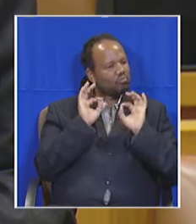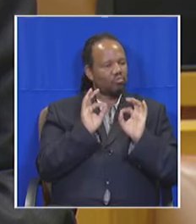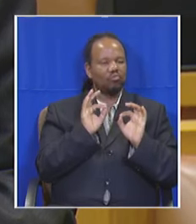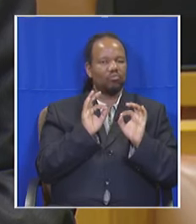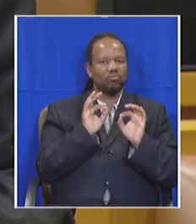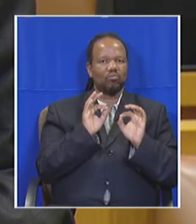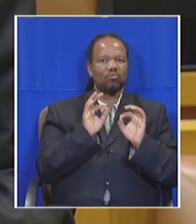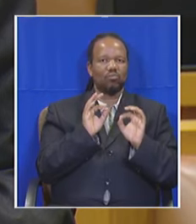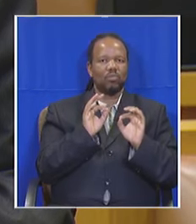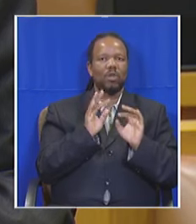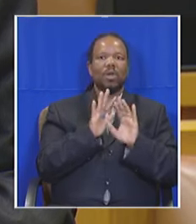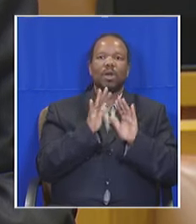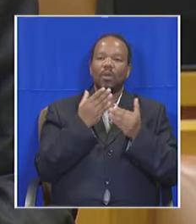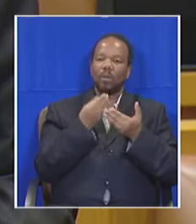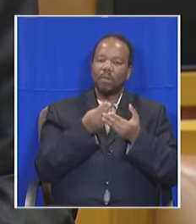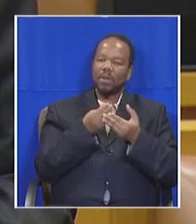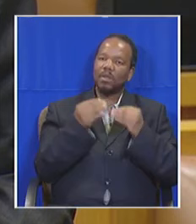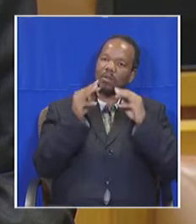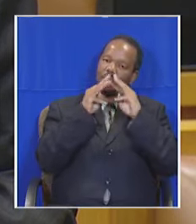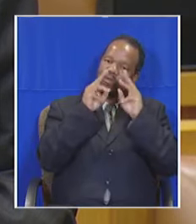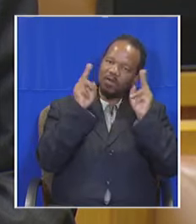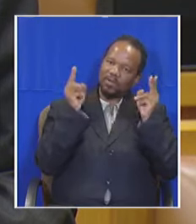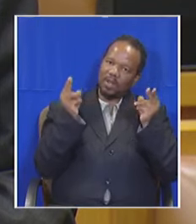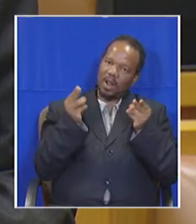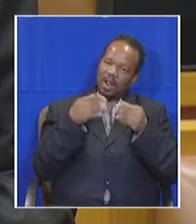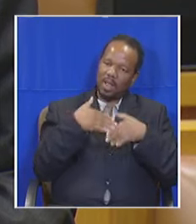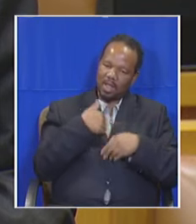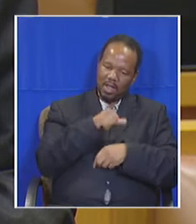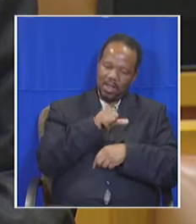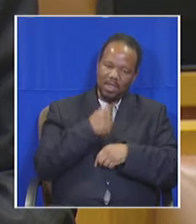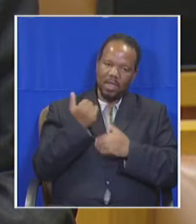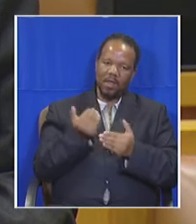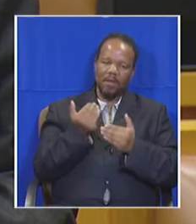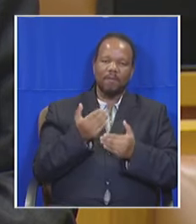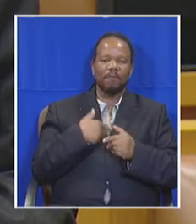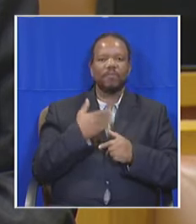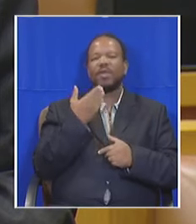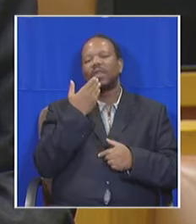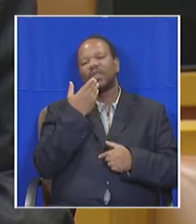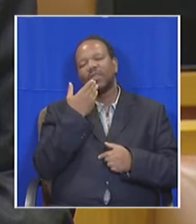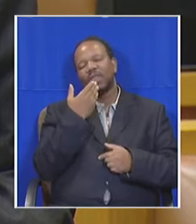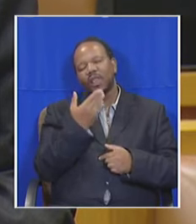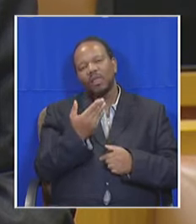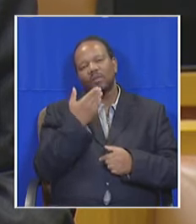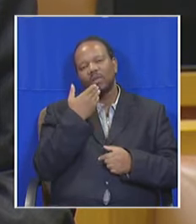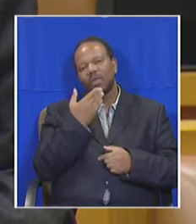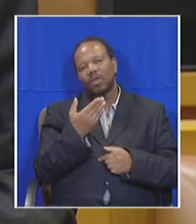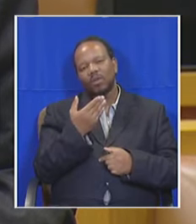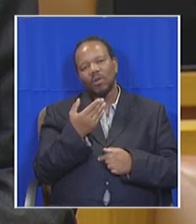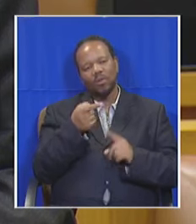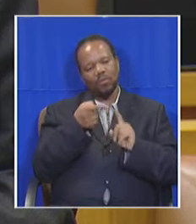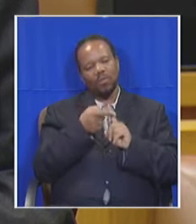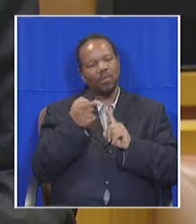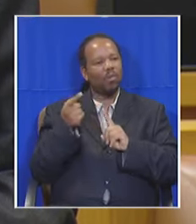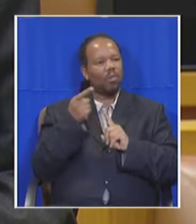will make universal health care his priority. Thanks him for carrying the African continent to the international arena